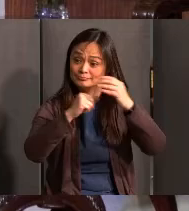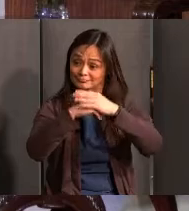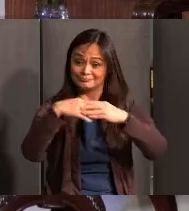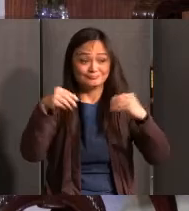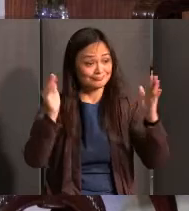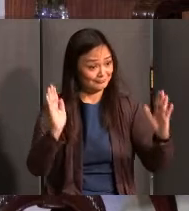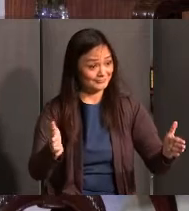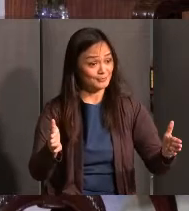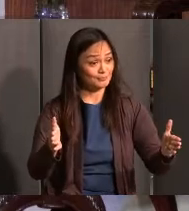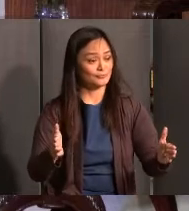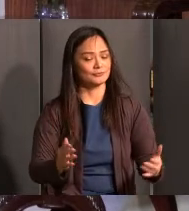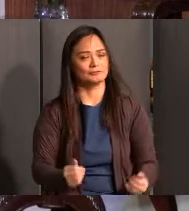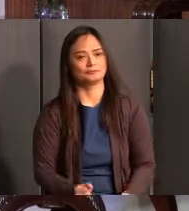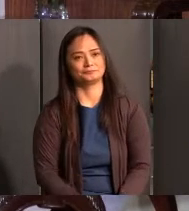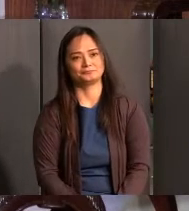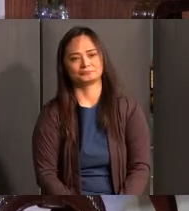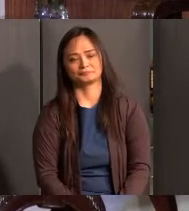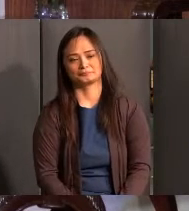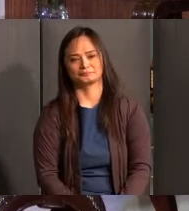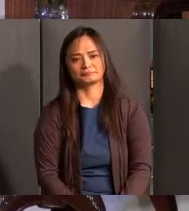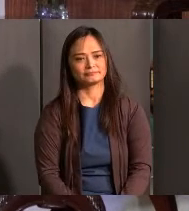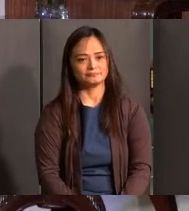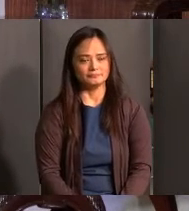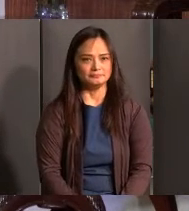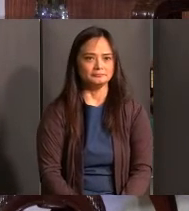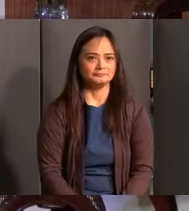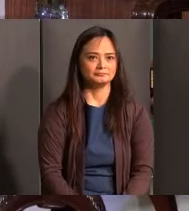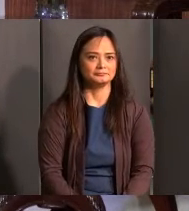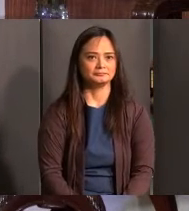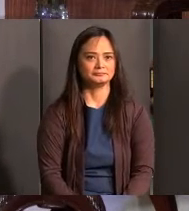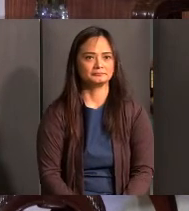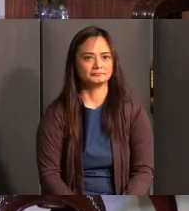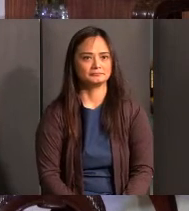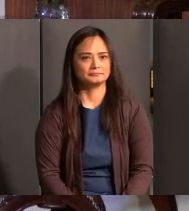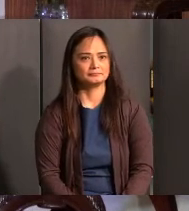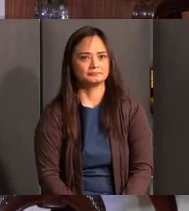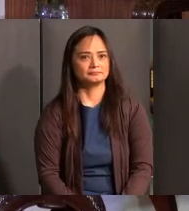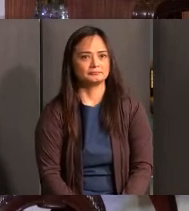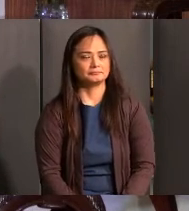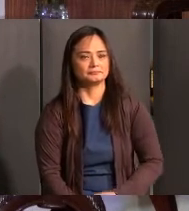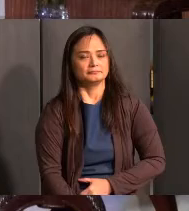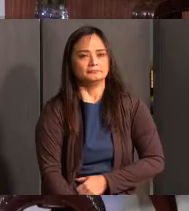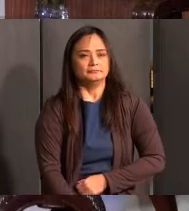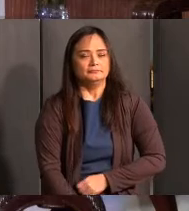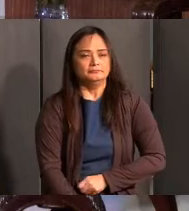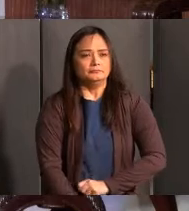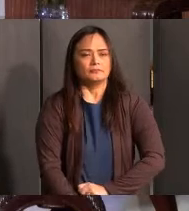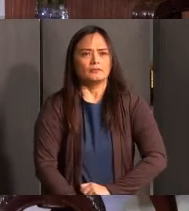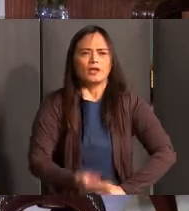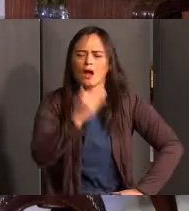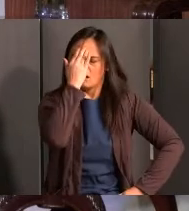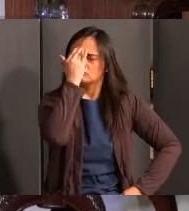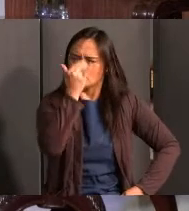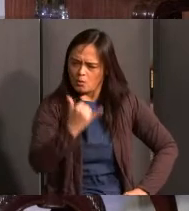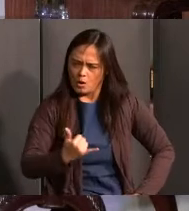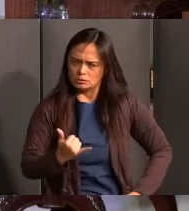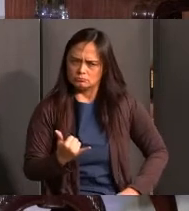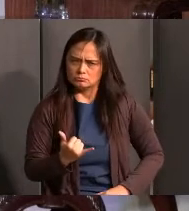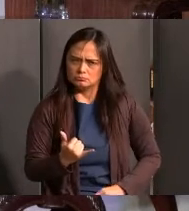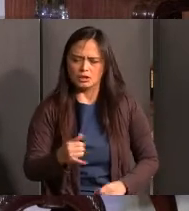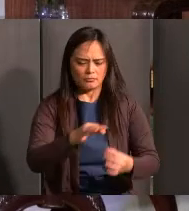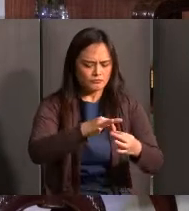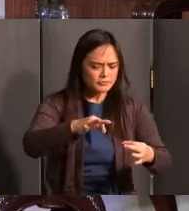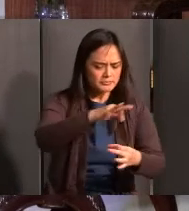kumot. Ano? Hindi, iba yung comforter na kumot. Okay? Comforter. Ang tanong, why is it that